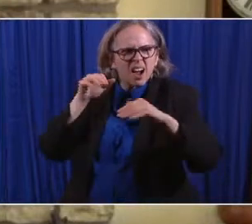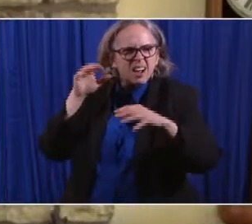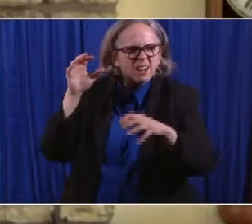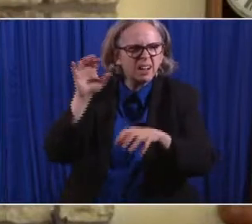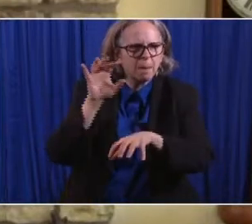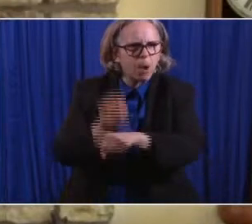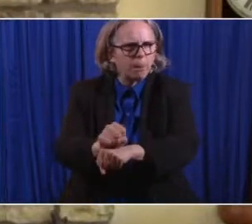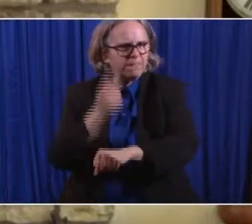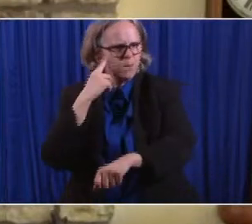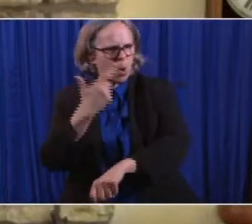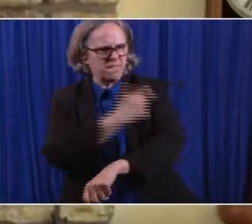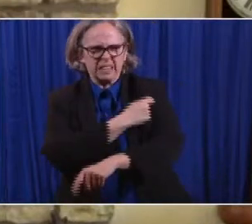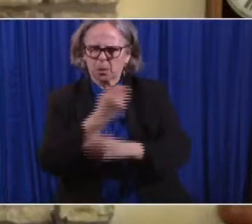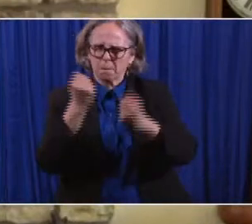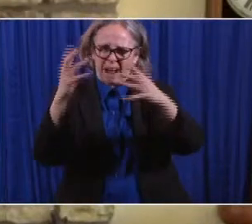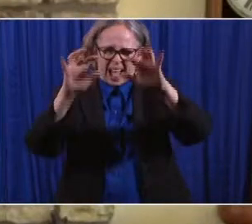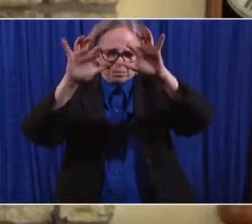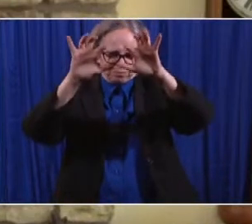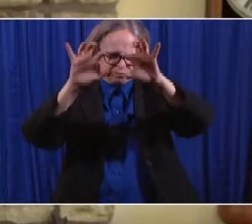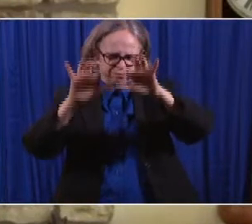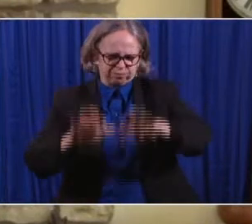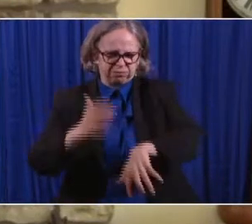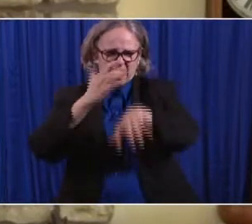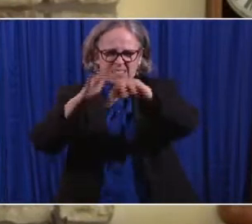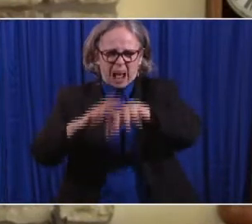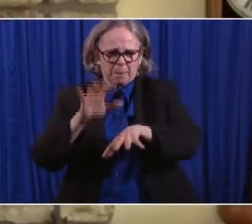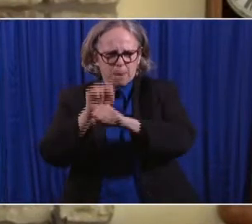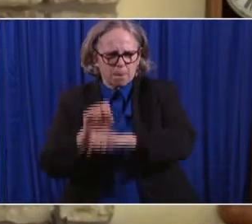Health Department at